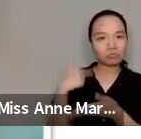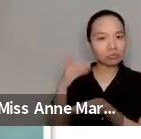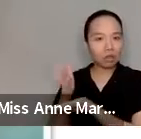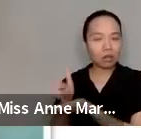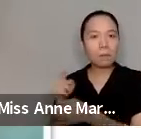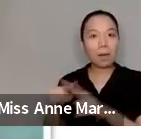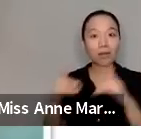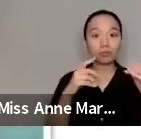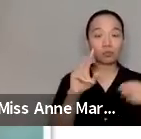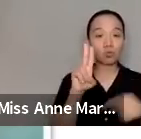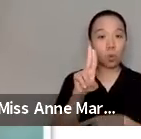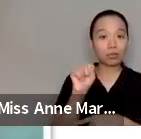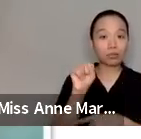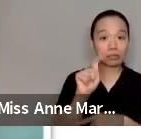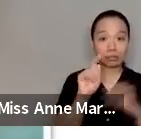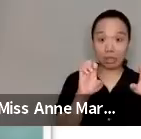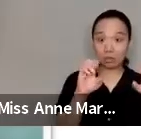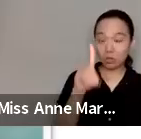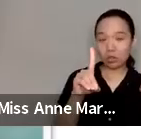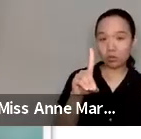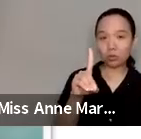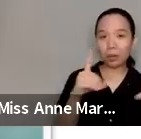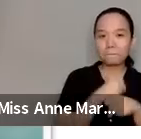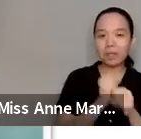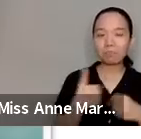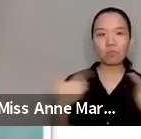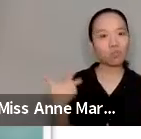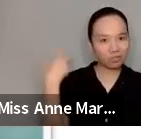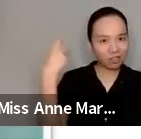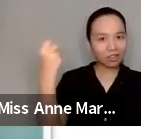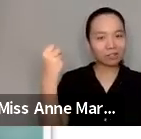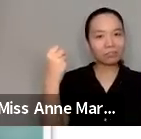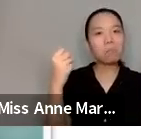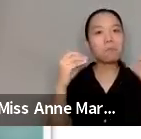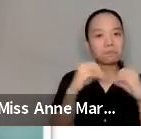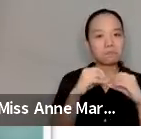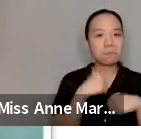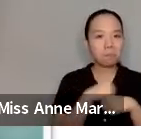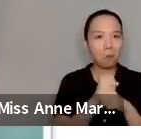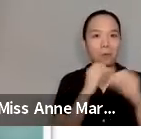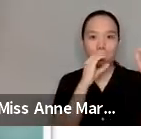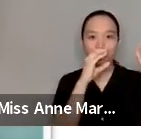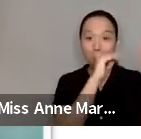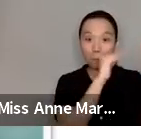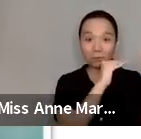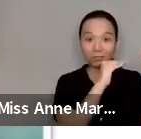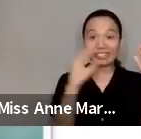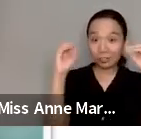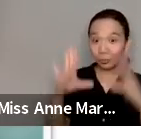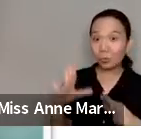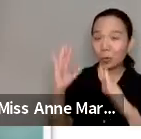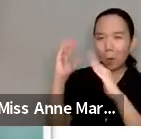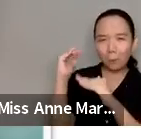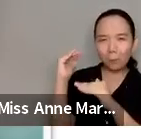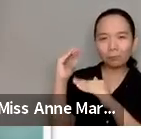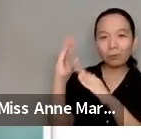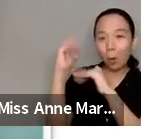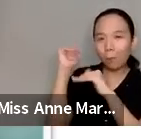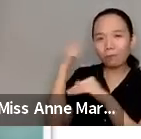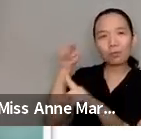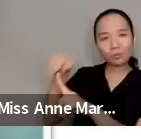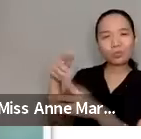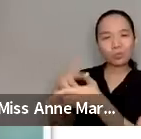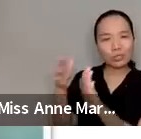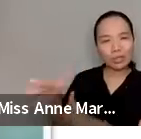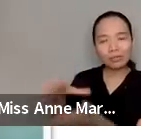Thomasian education made me resilient and hopeful. After all, teaching is being hopeful. We hope for our students to